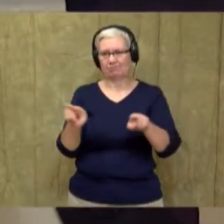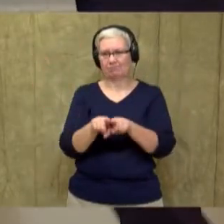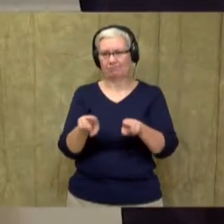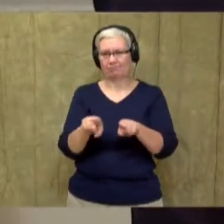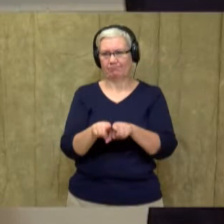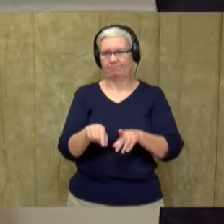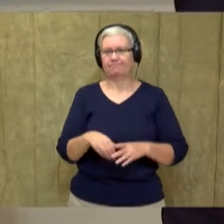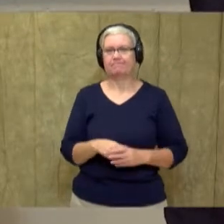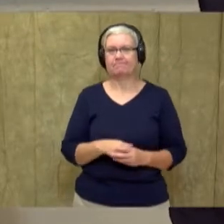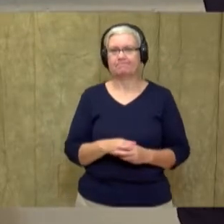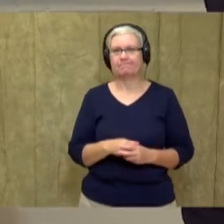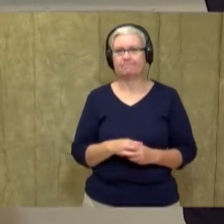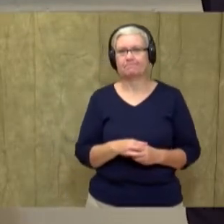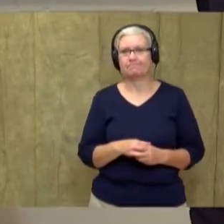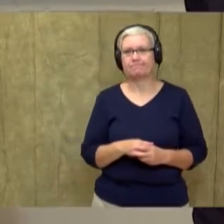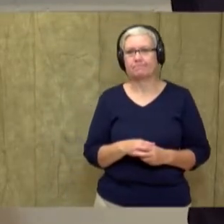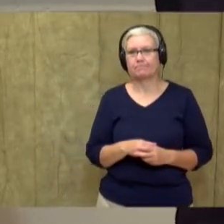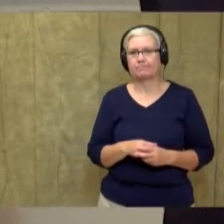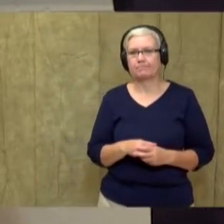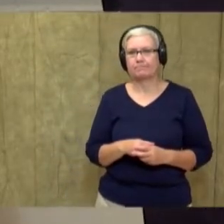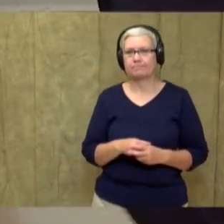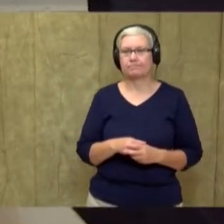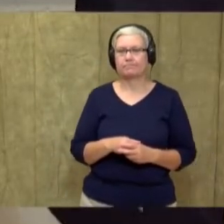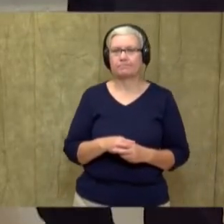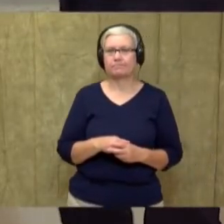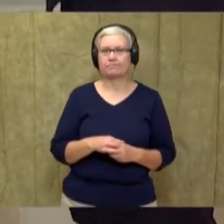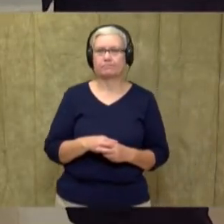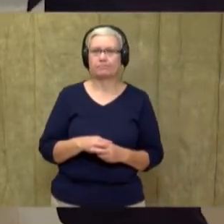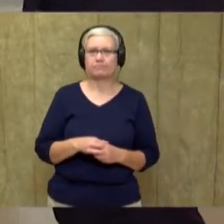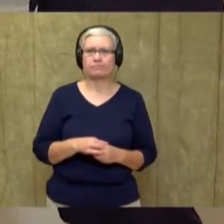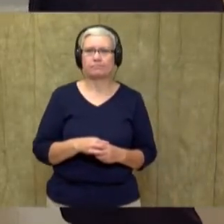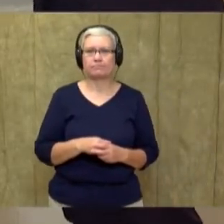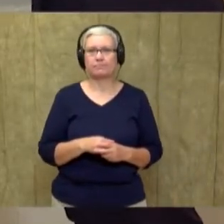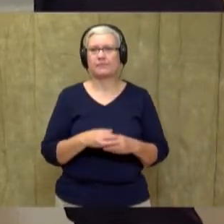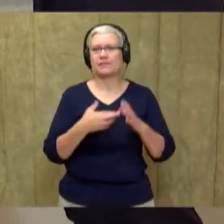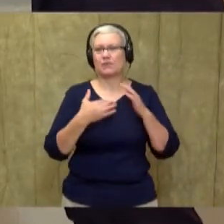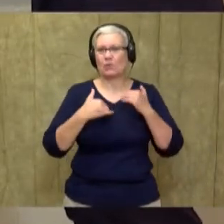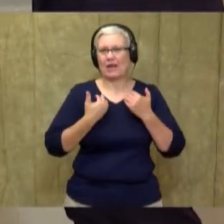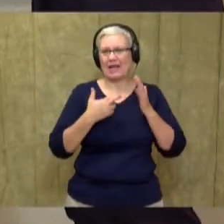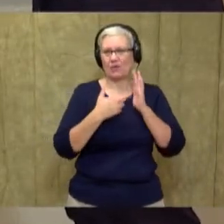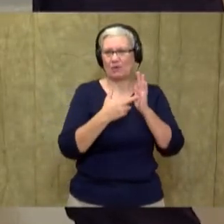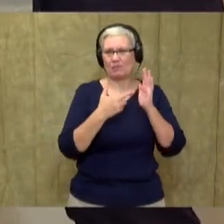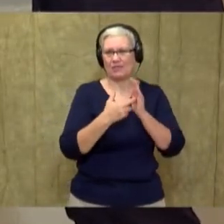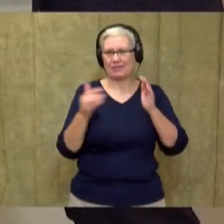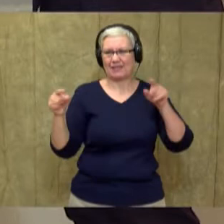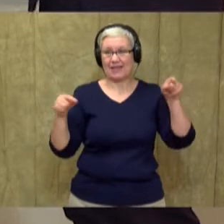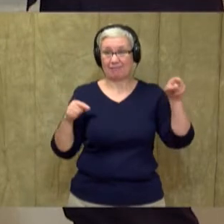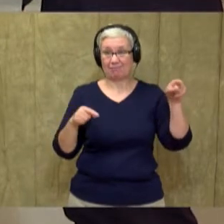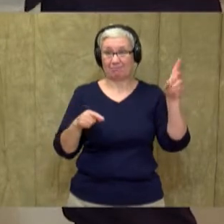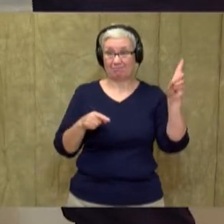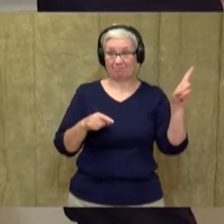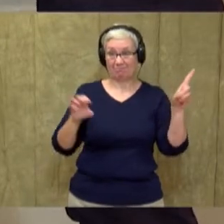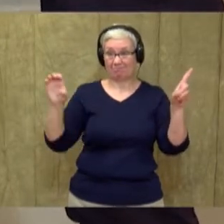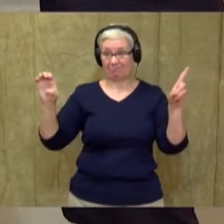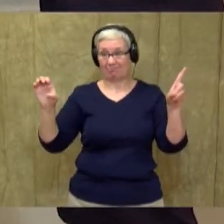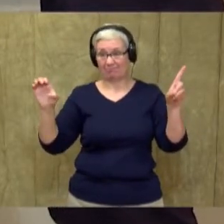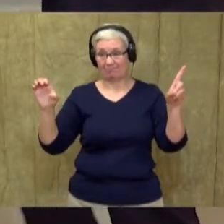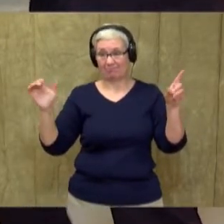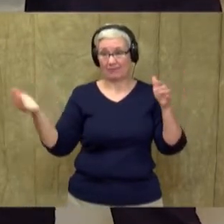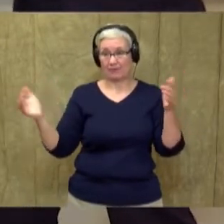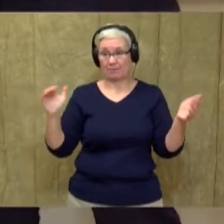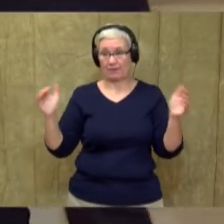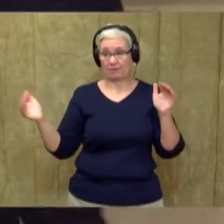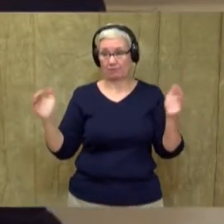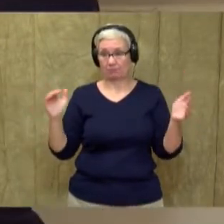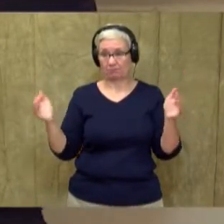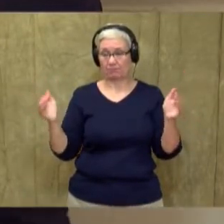a couple of slides. So, how do these representations compare to each other? Well, let's pay attention to the signs